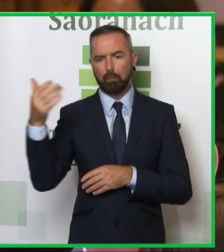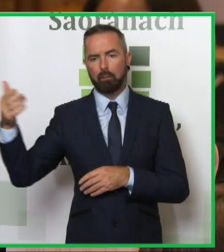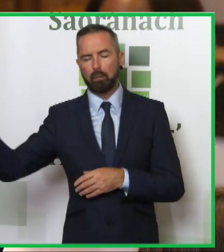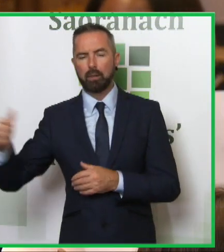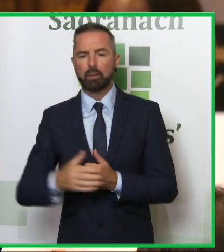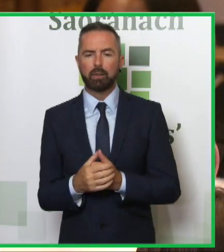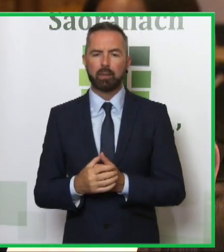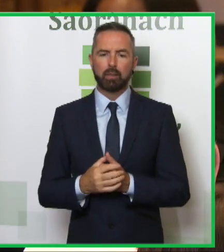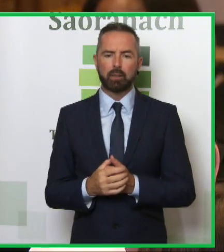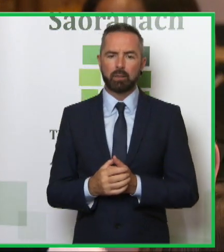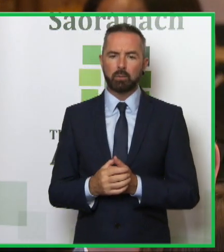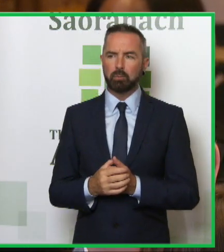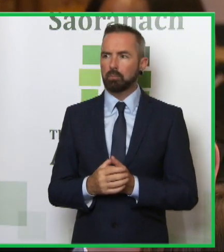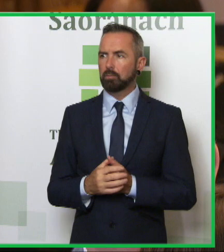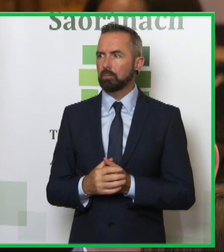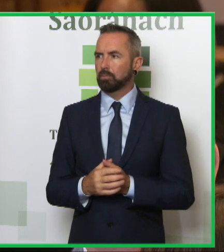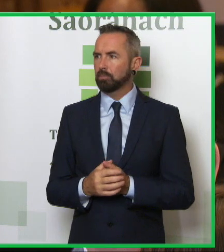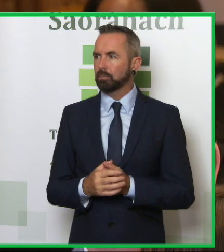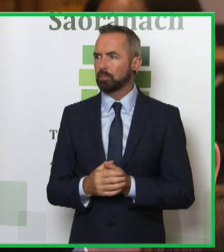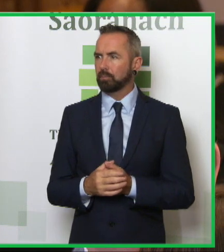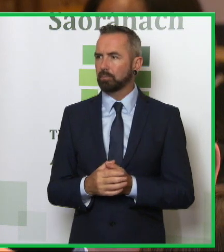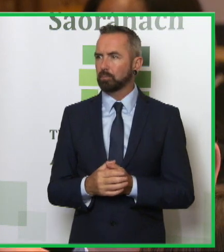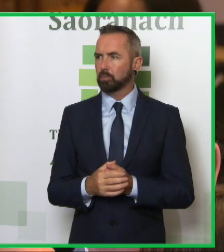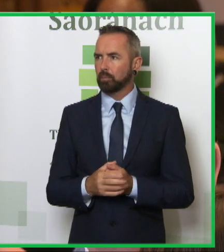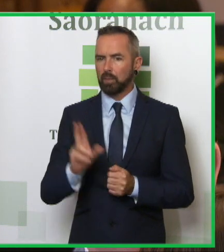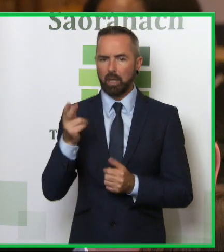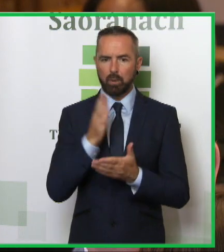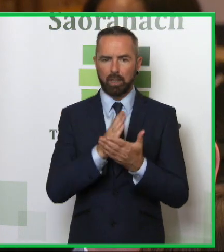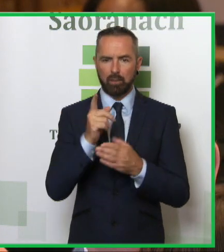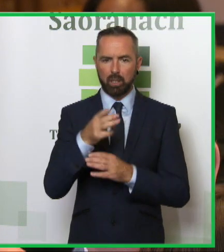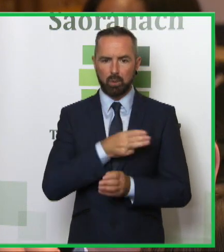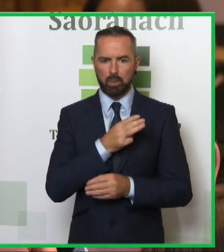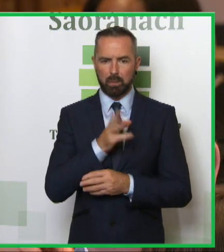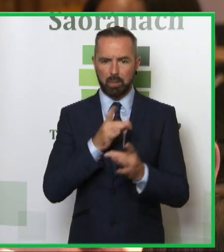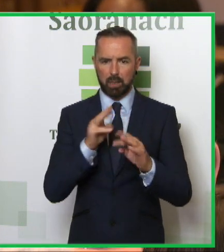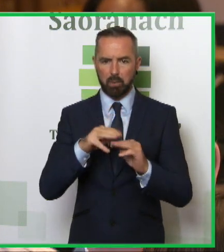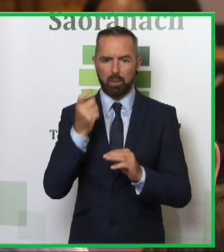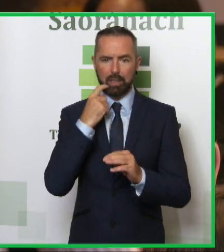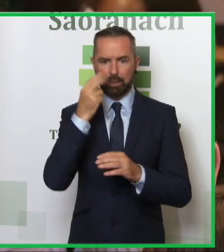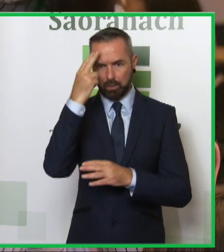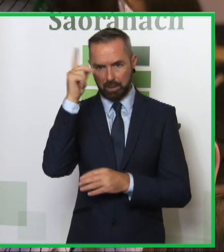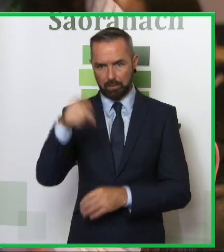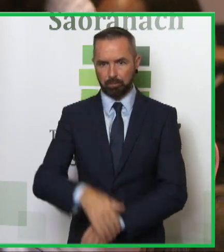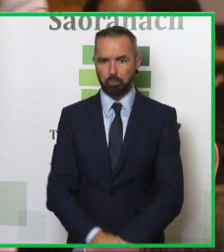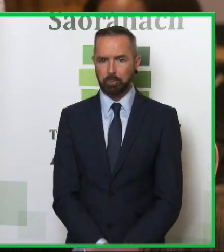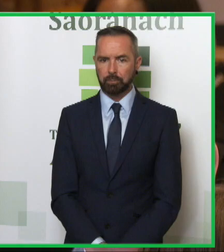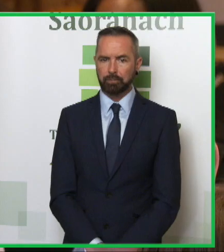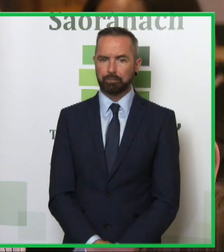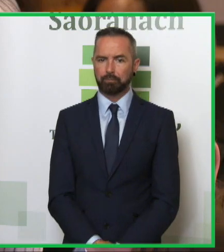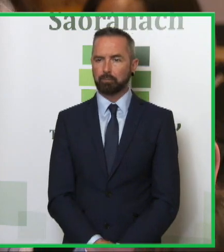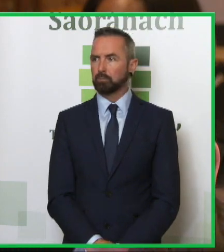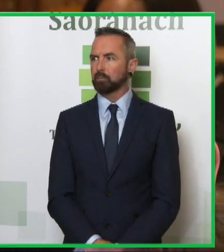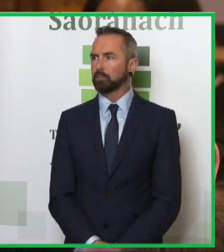and can we put some together and make them more, like maybe clean up a little